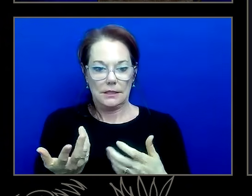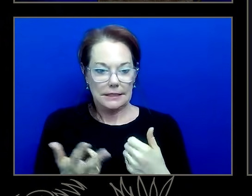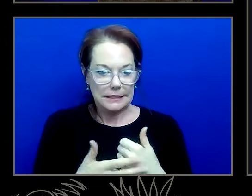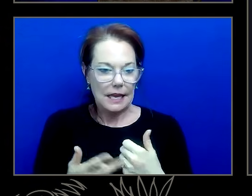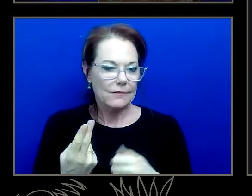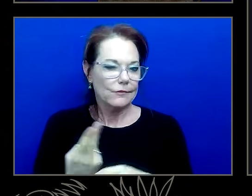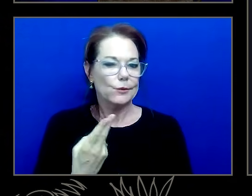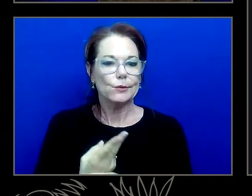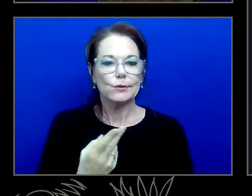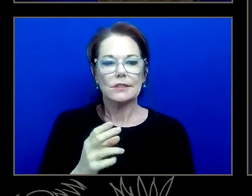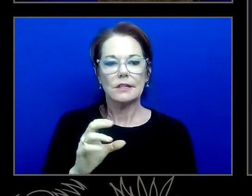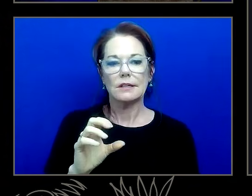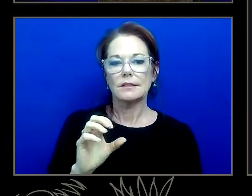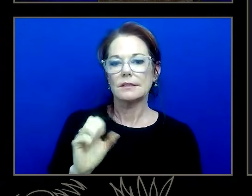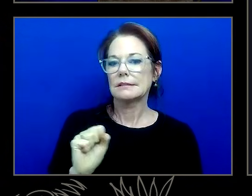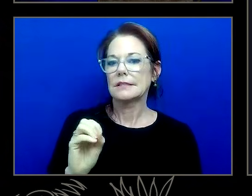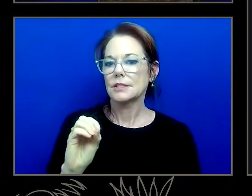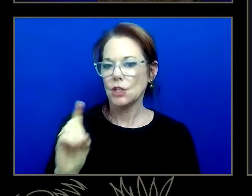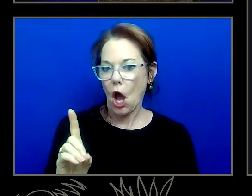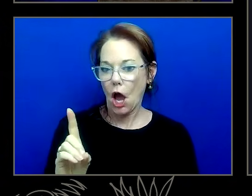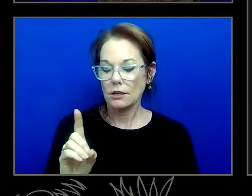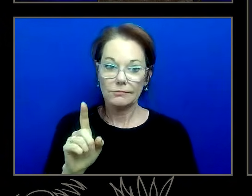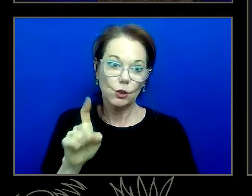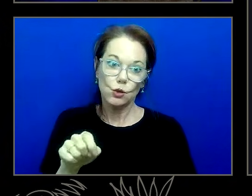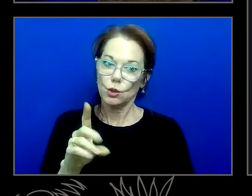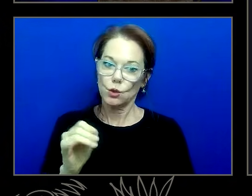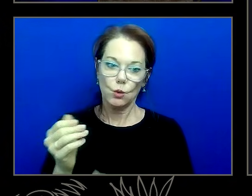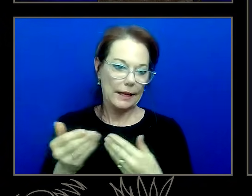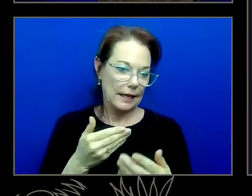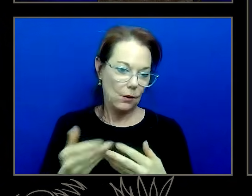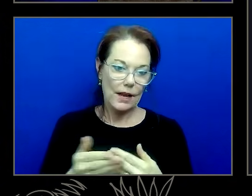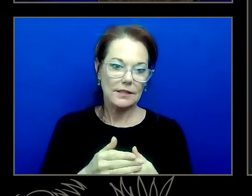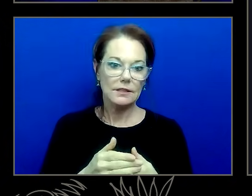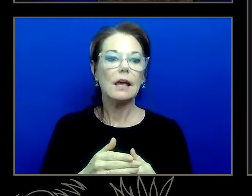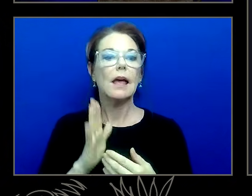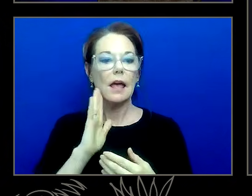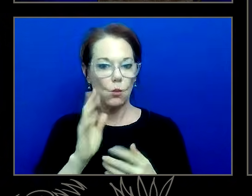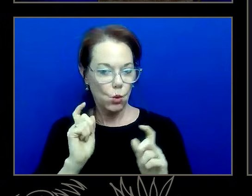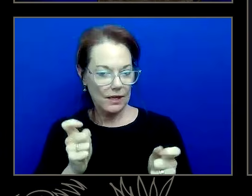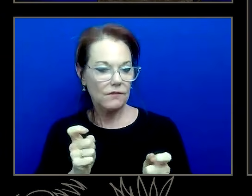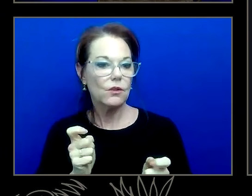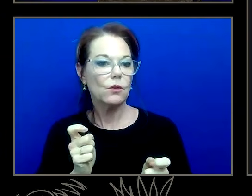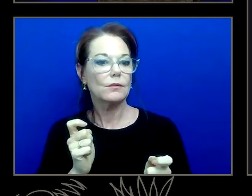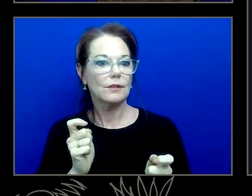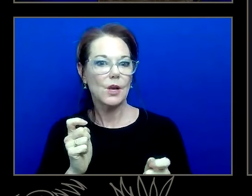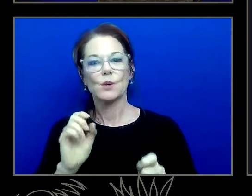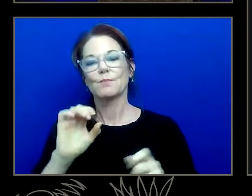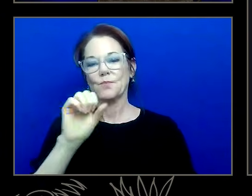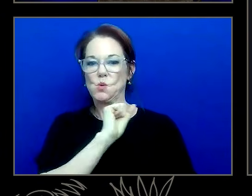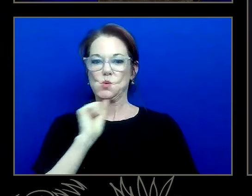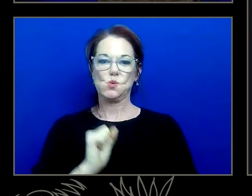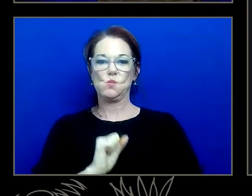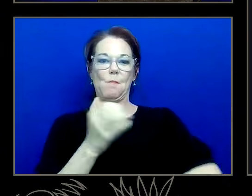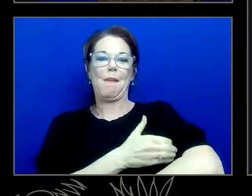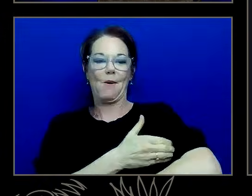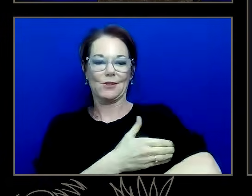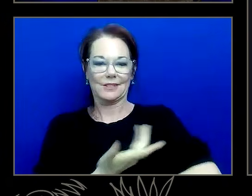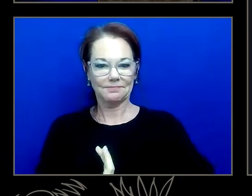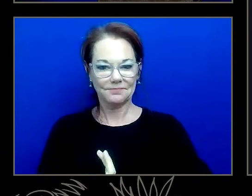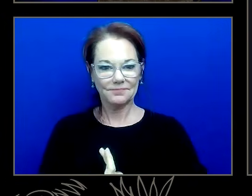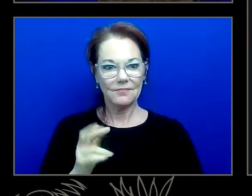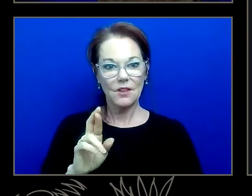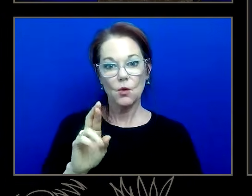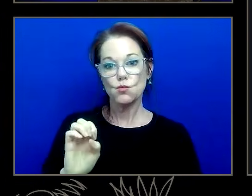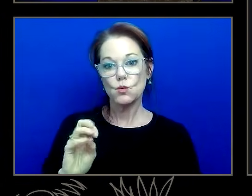SOD, parse that data. This is something that you should be doing anyway. And it does give you validation superpowers too. Now,